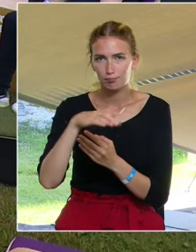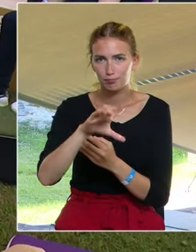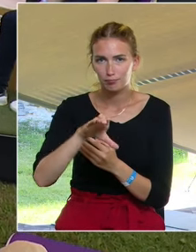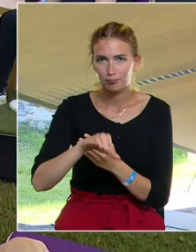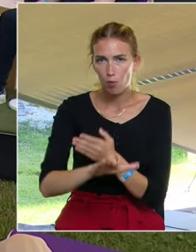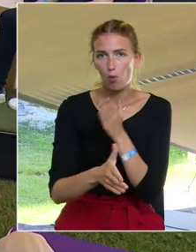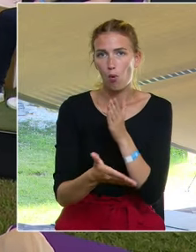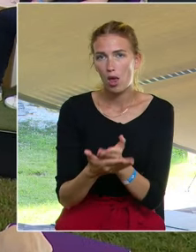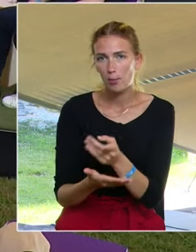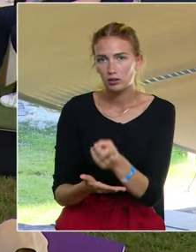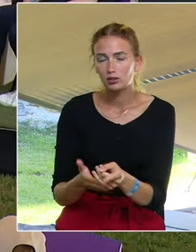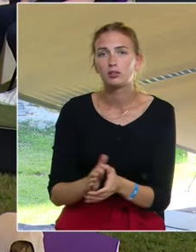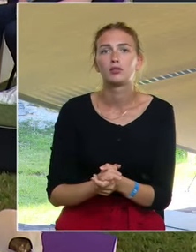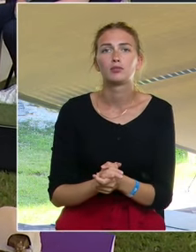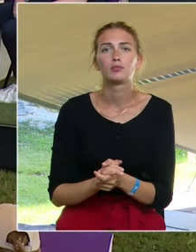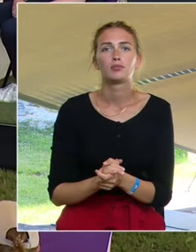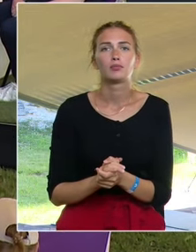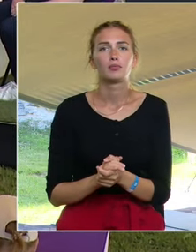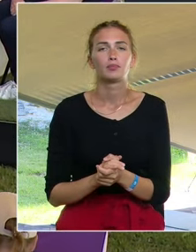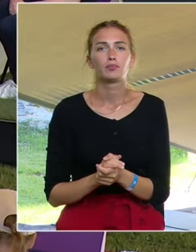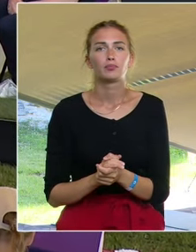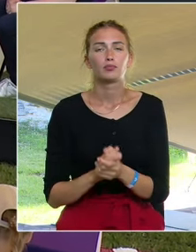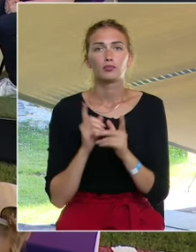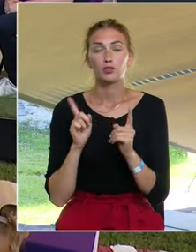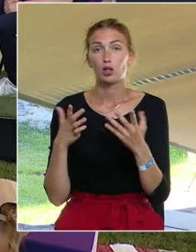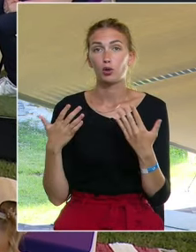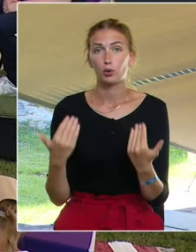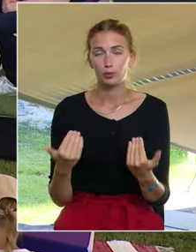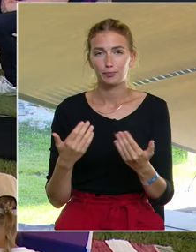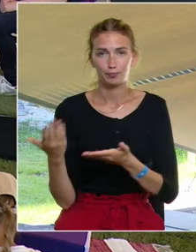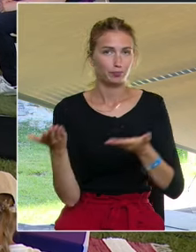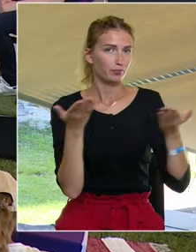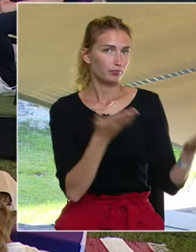on site, microphone and Votemo chat as well. But Erwin, I want to turn to you.